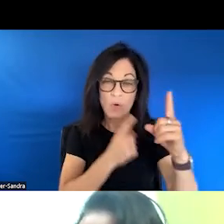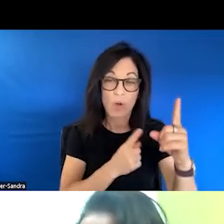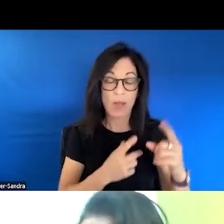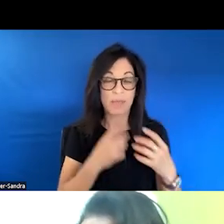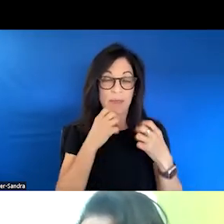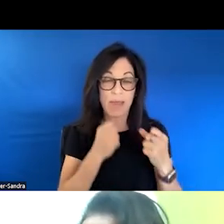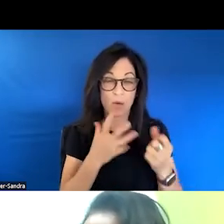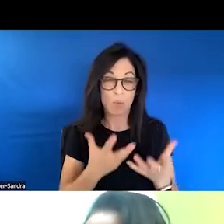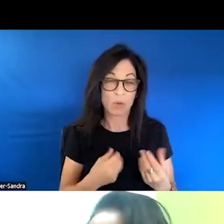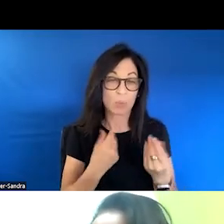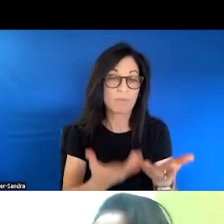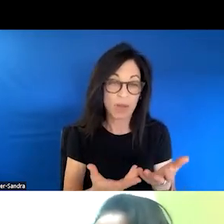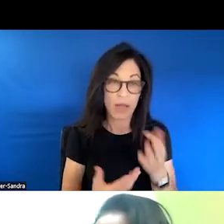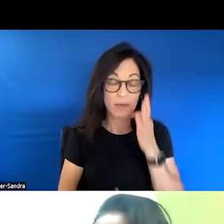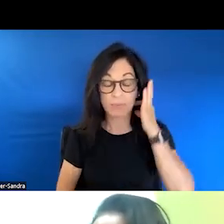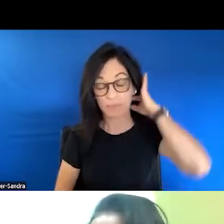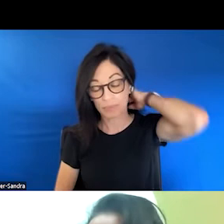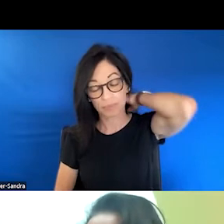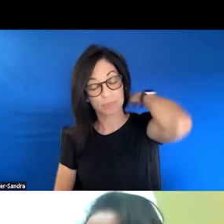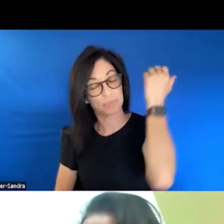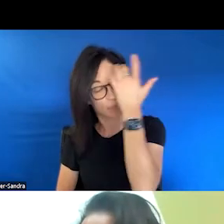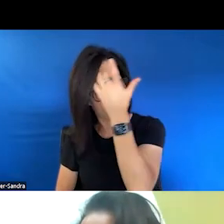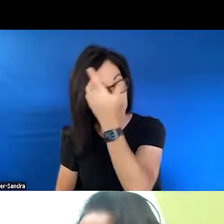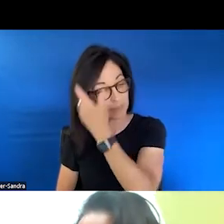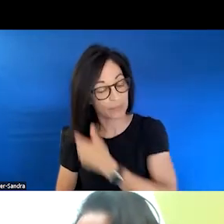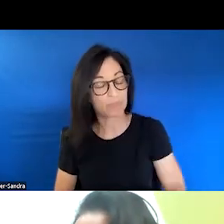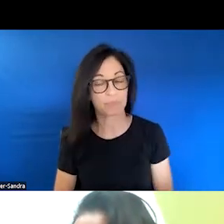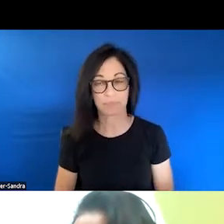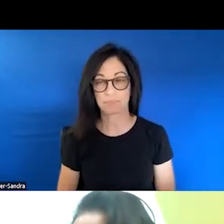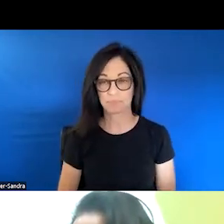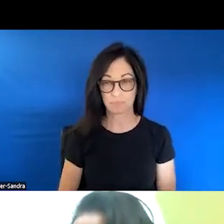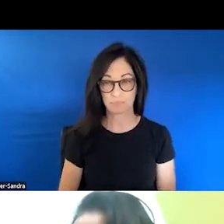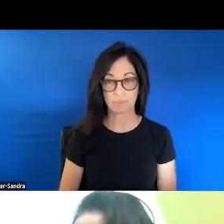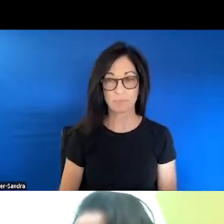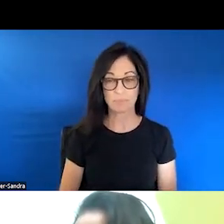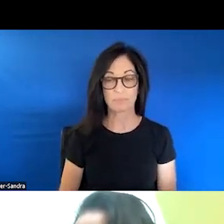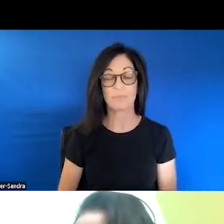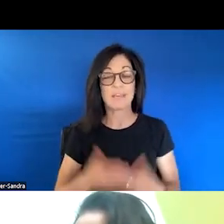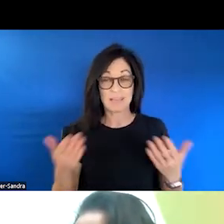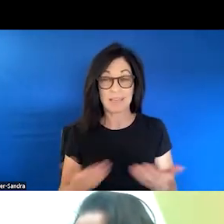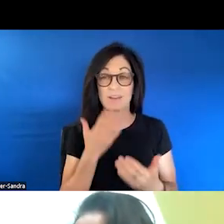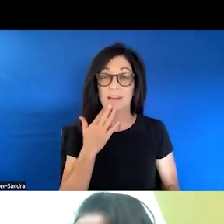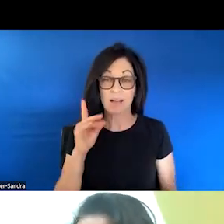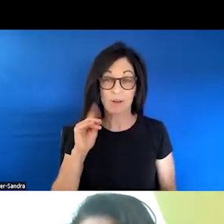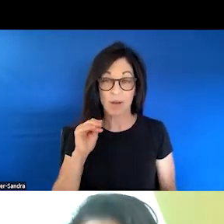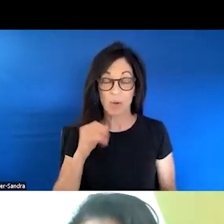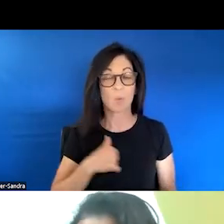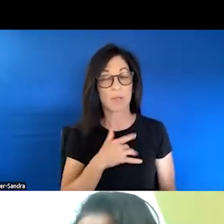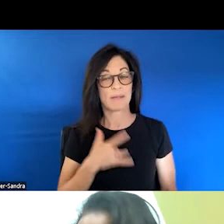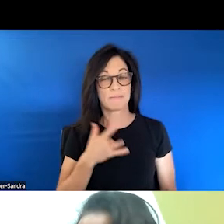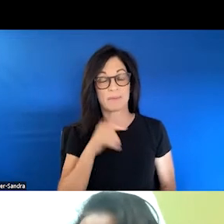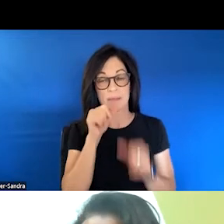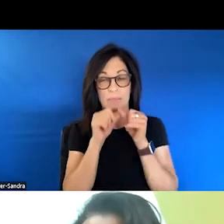to provide. We have been really blessed in Colorado that our Office of